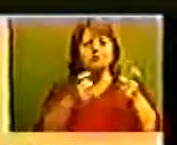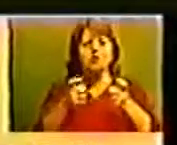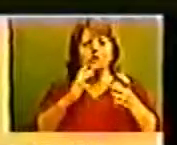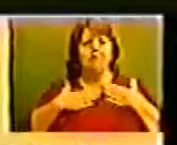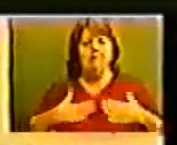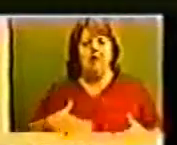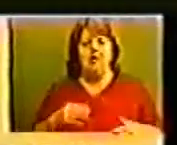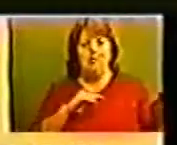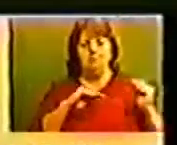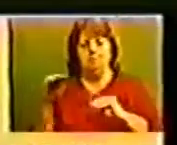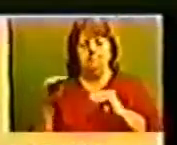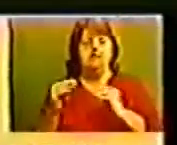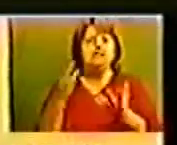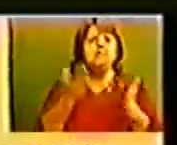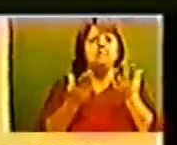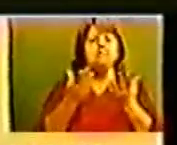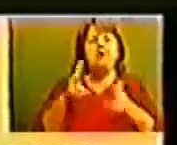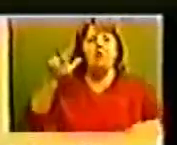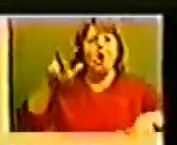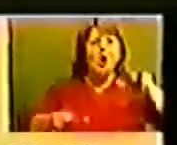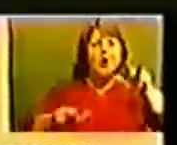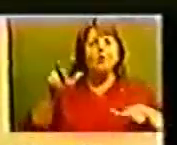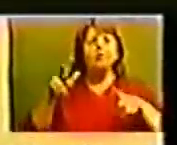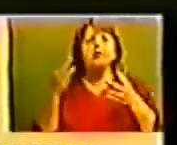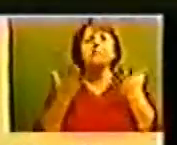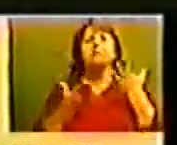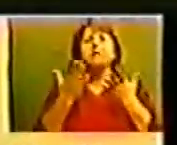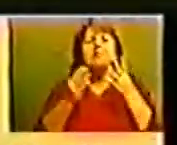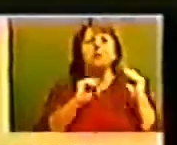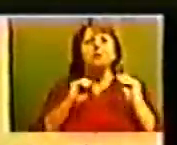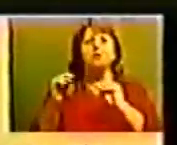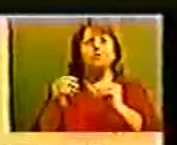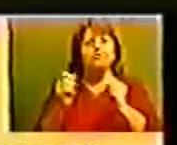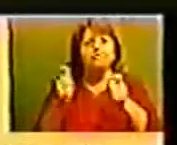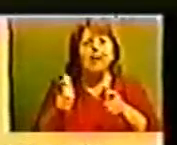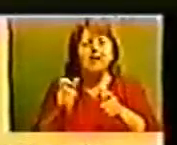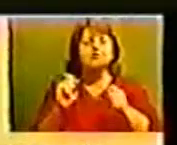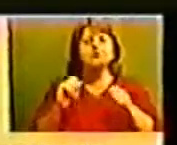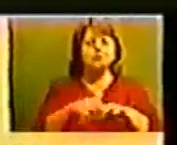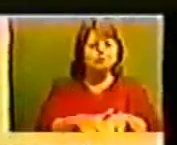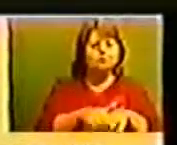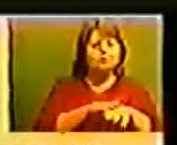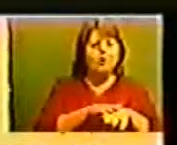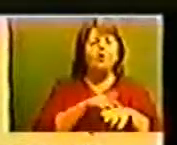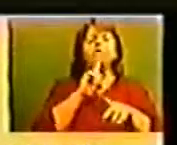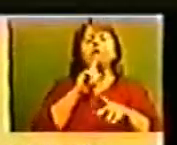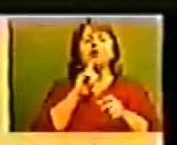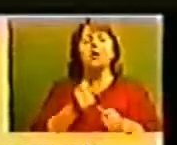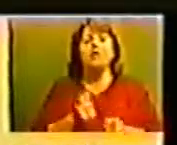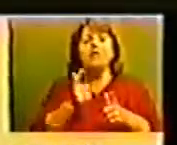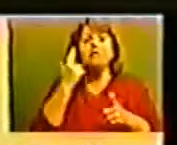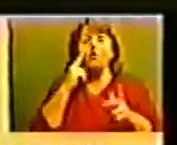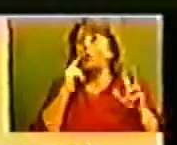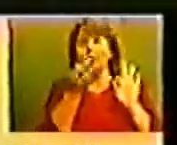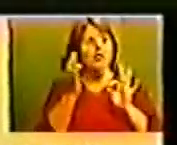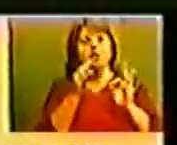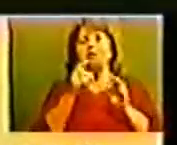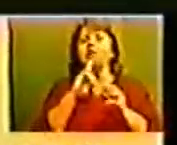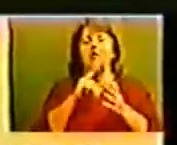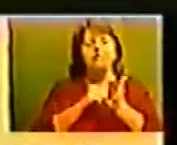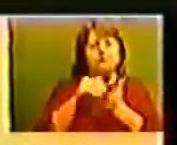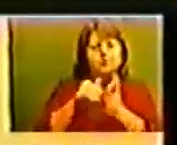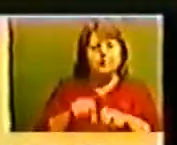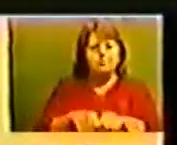body movements. They might be kind of awkward, maybe move too fast, too slow, very quick to become aroused. They would frequently